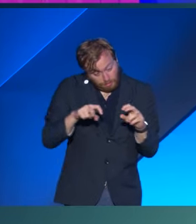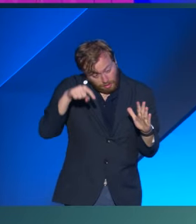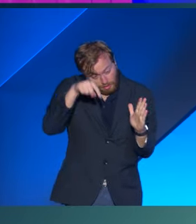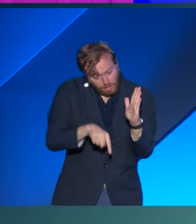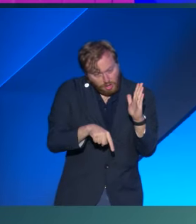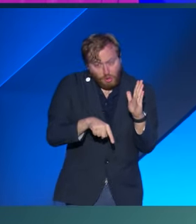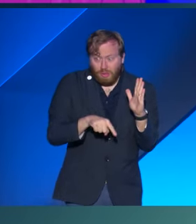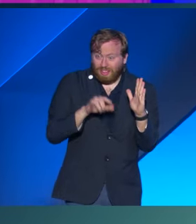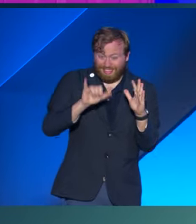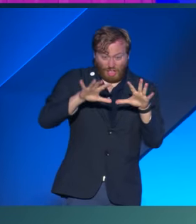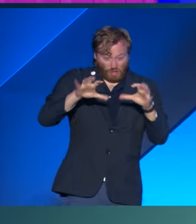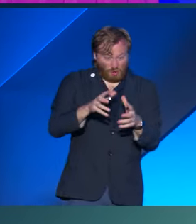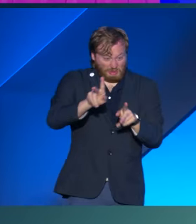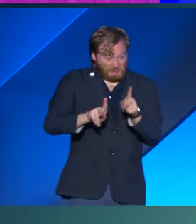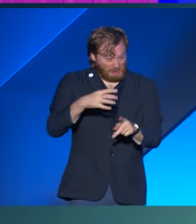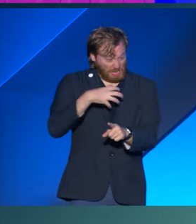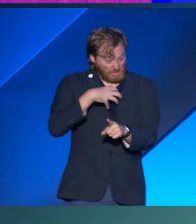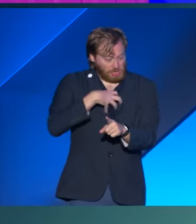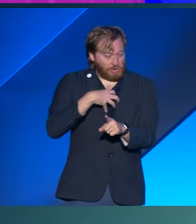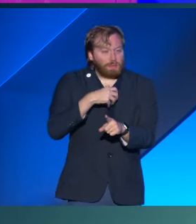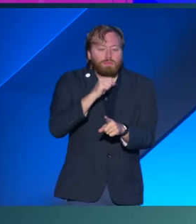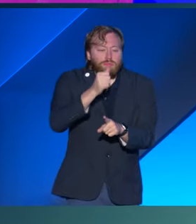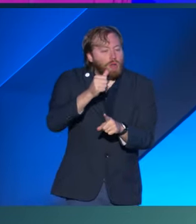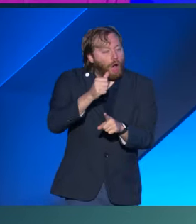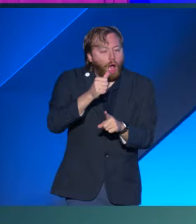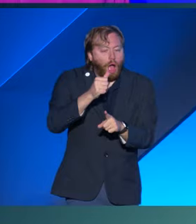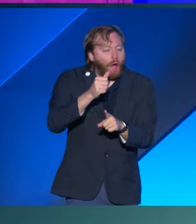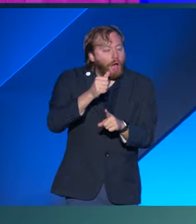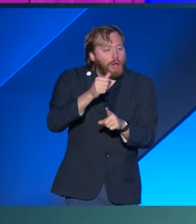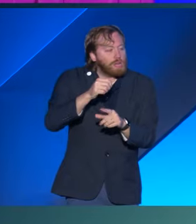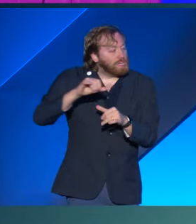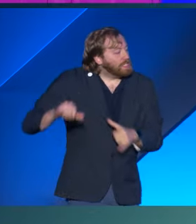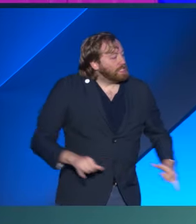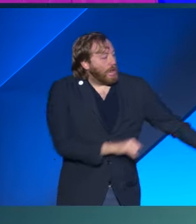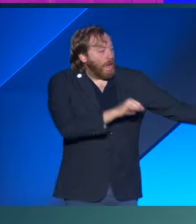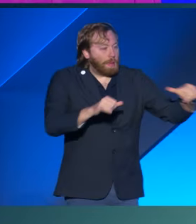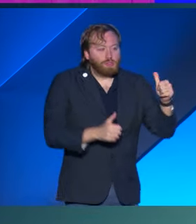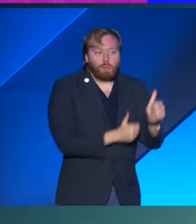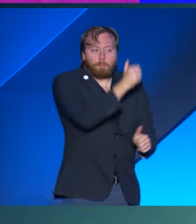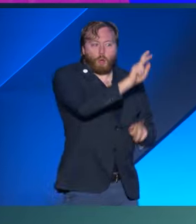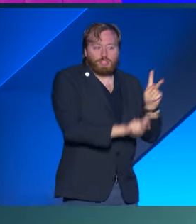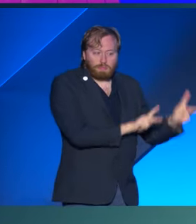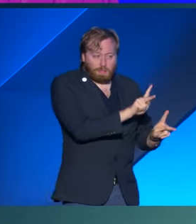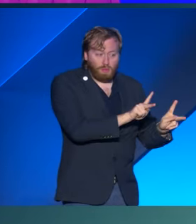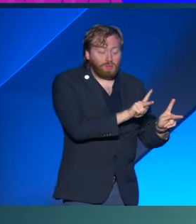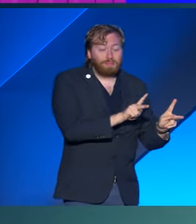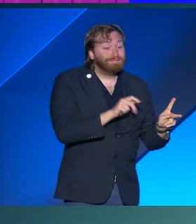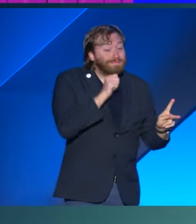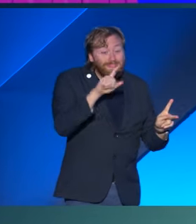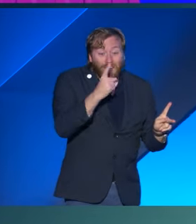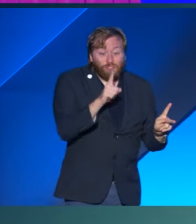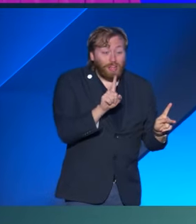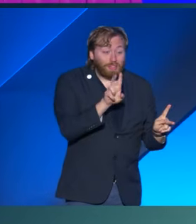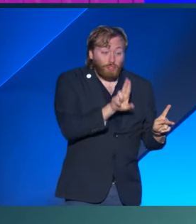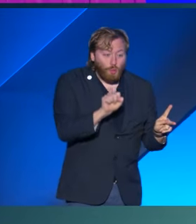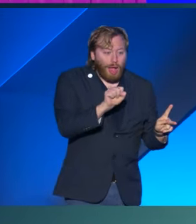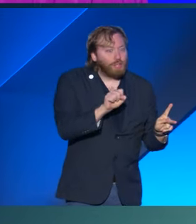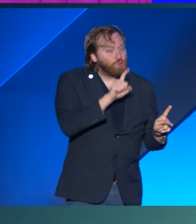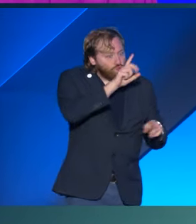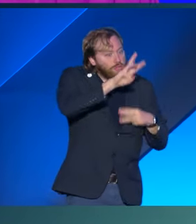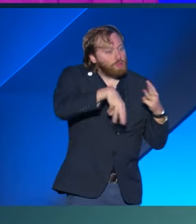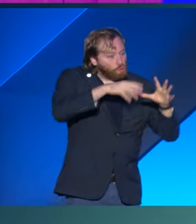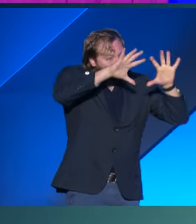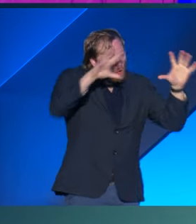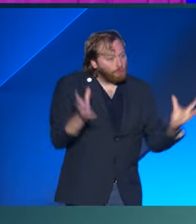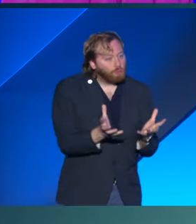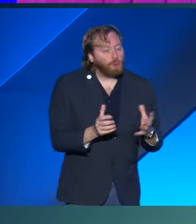how the majority of people feel. And that's not only in the US, that's across the globe. We've seen it